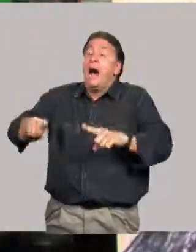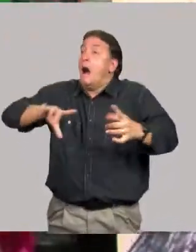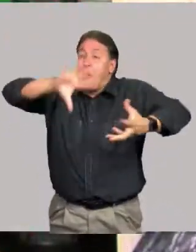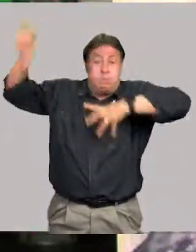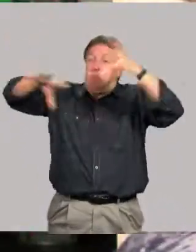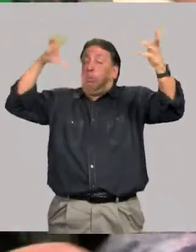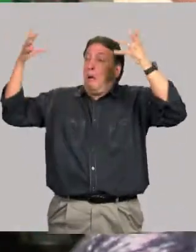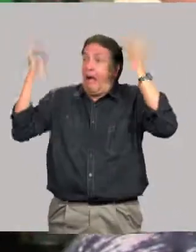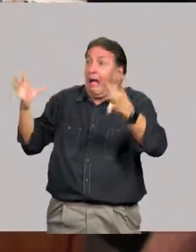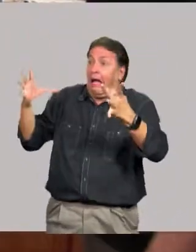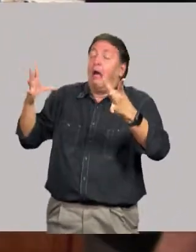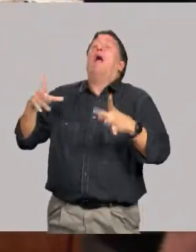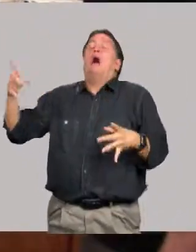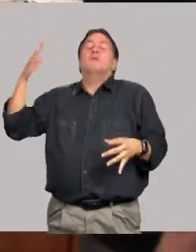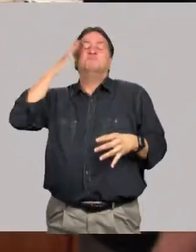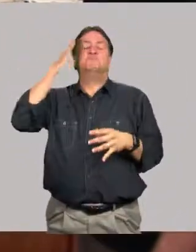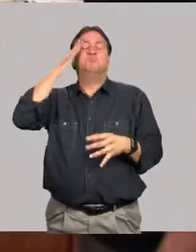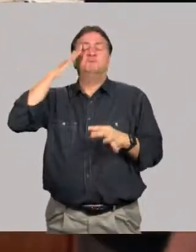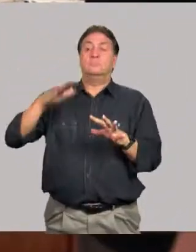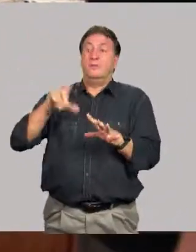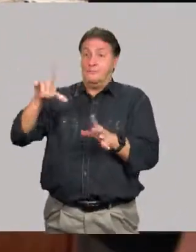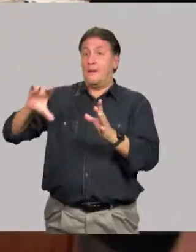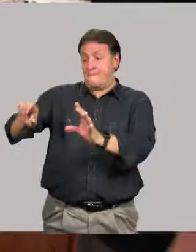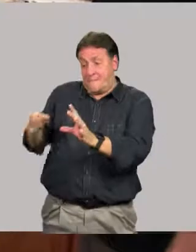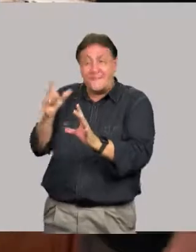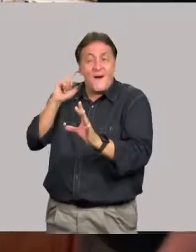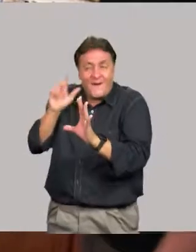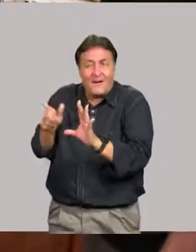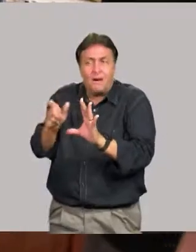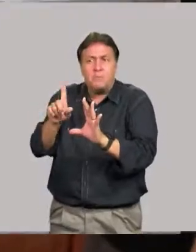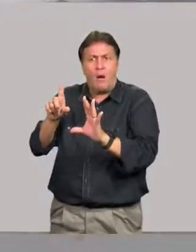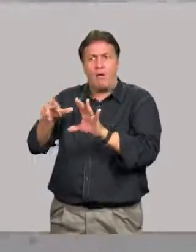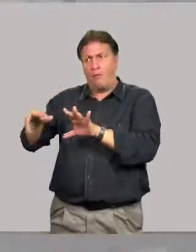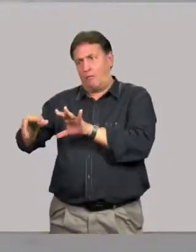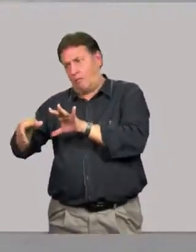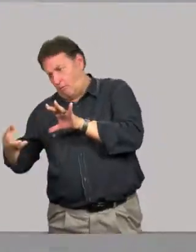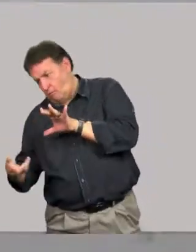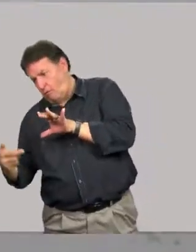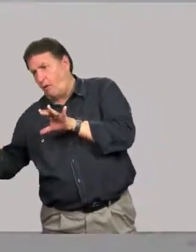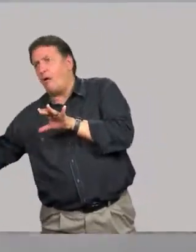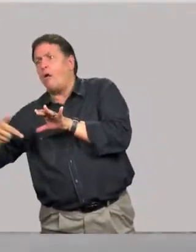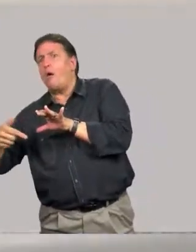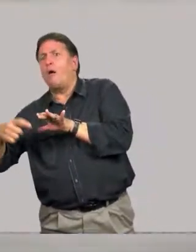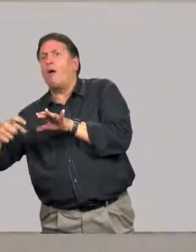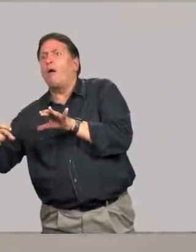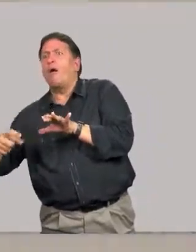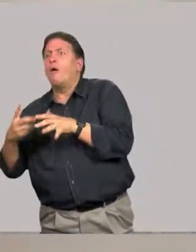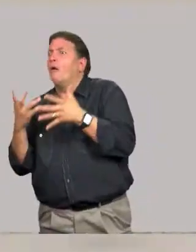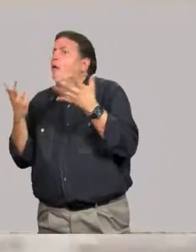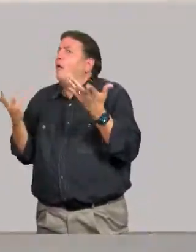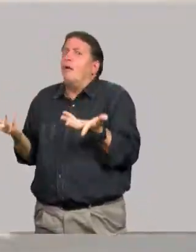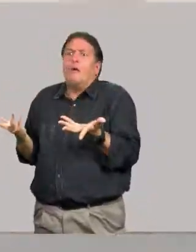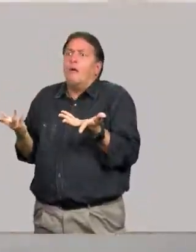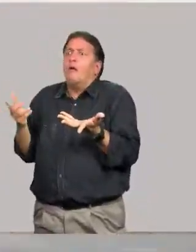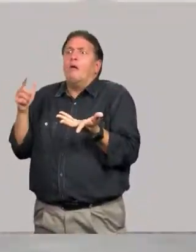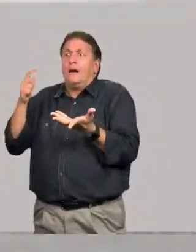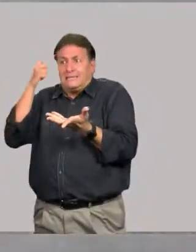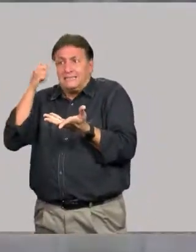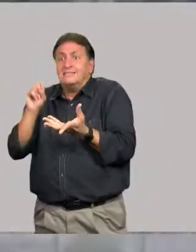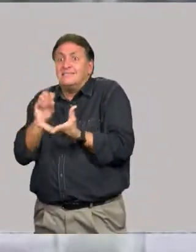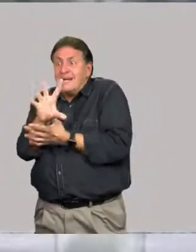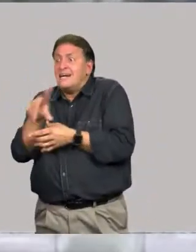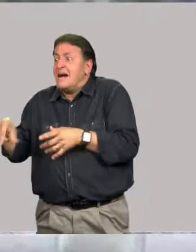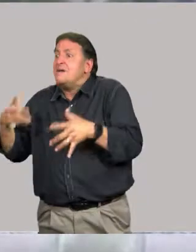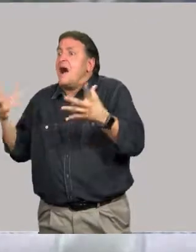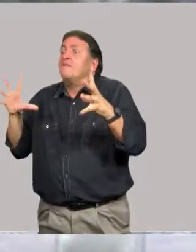noodles and maybe some of the dried fruit too? This stuff doesn't have to be refrigerated. When disaster strikes, you may be ordered